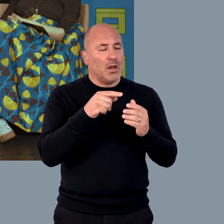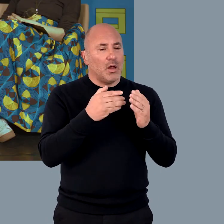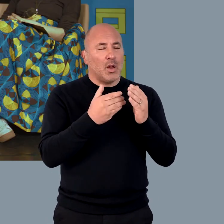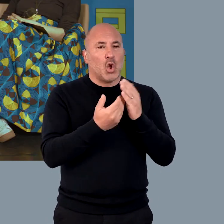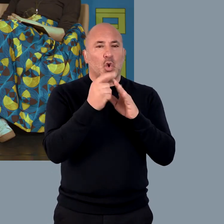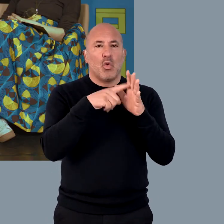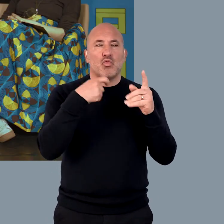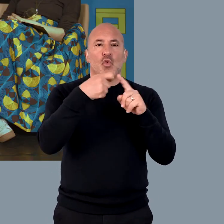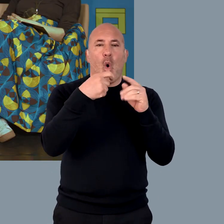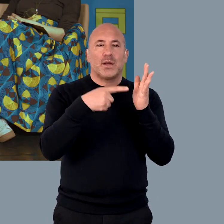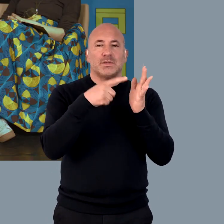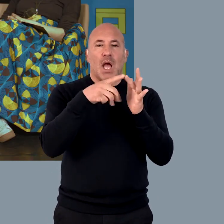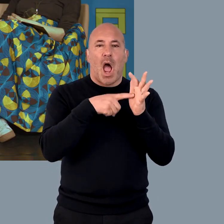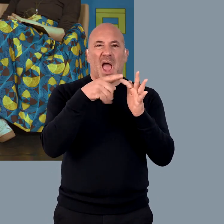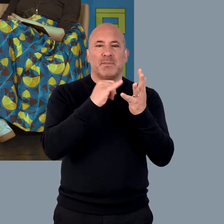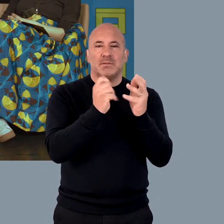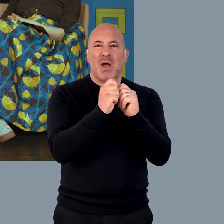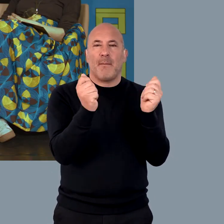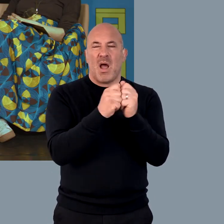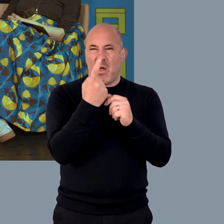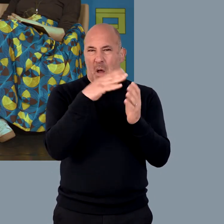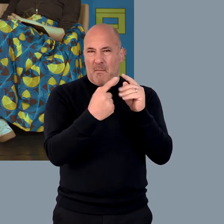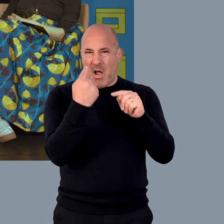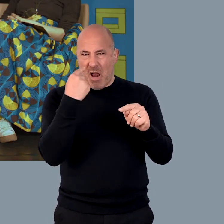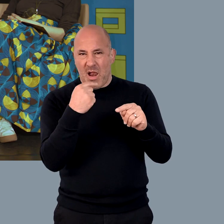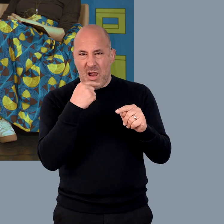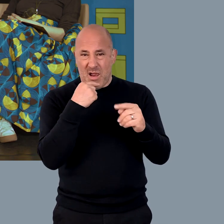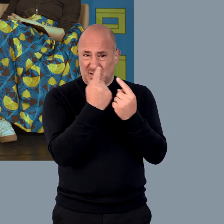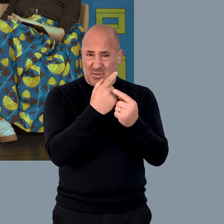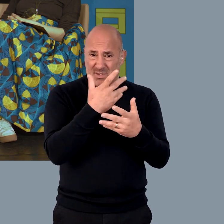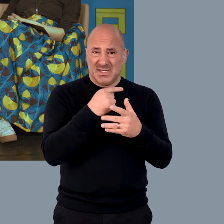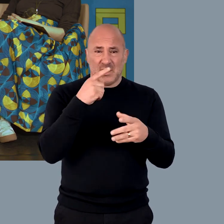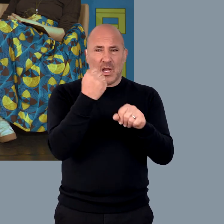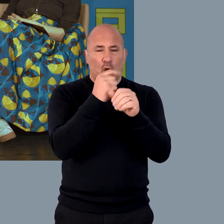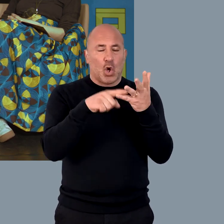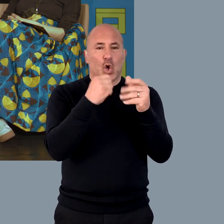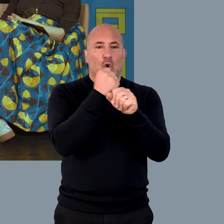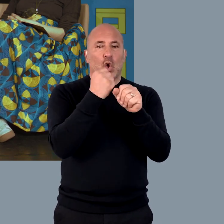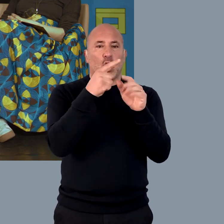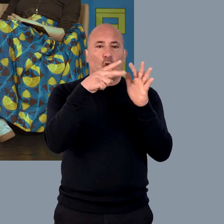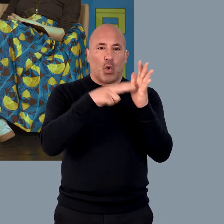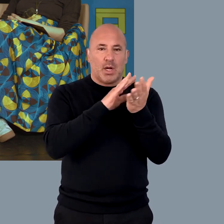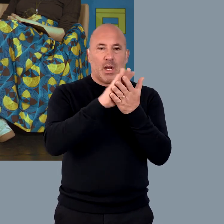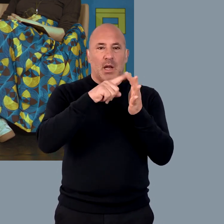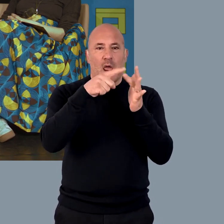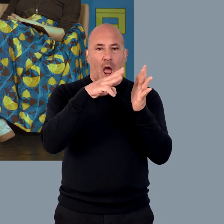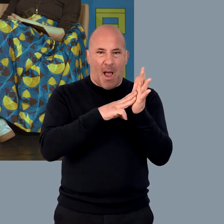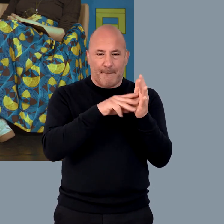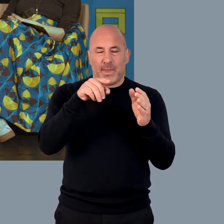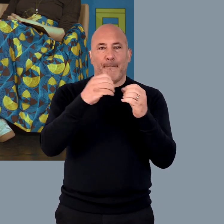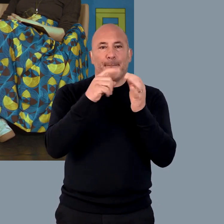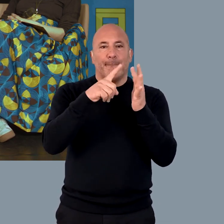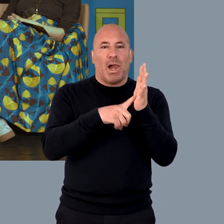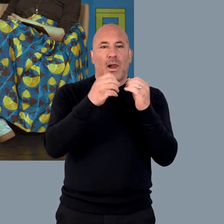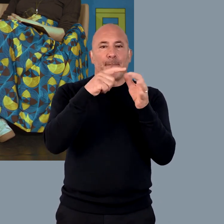and she was saying, well, actually, and there was an article that came out in the New York Times about a month ago that talks about this issue, and